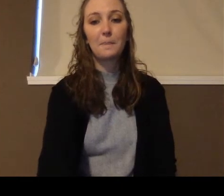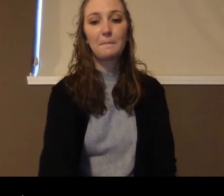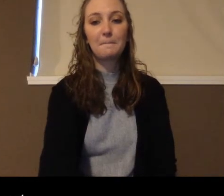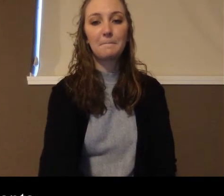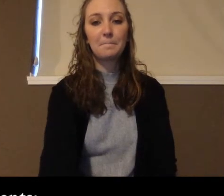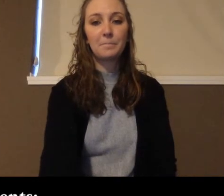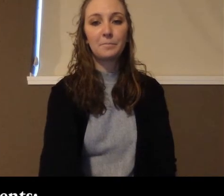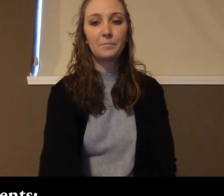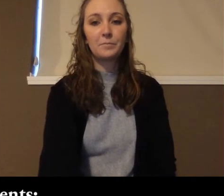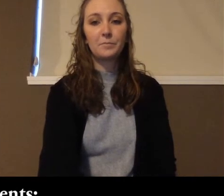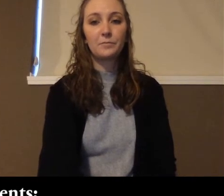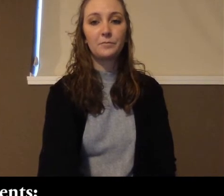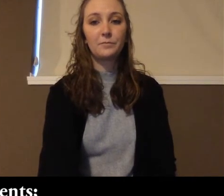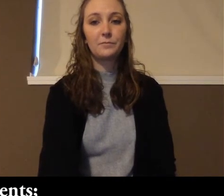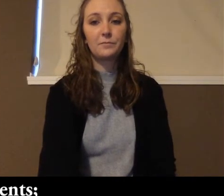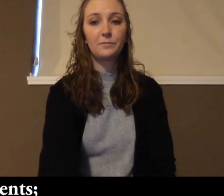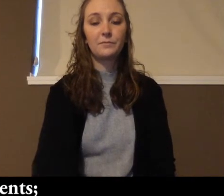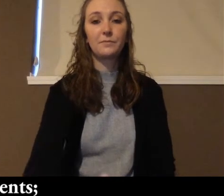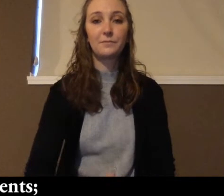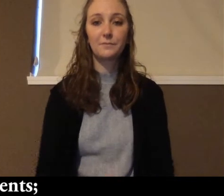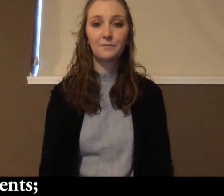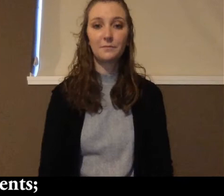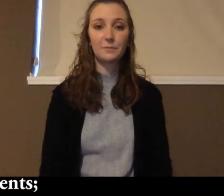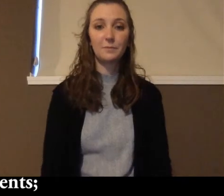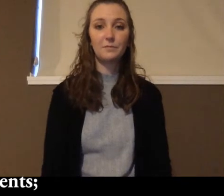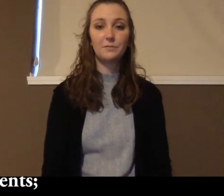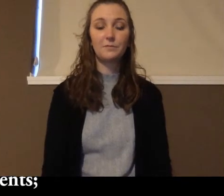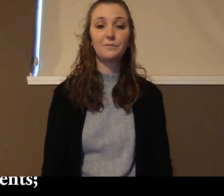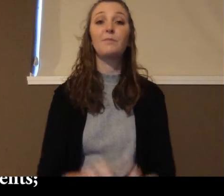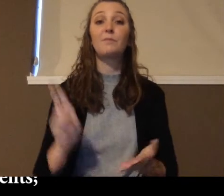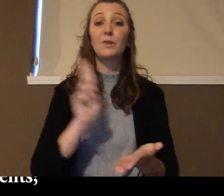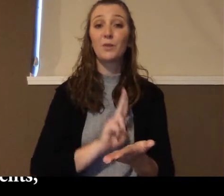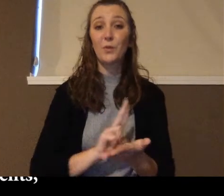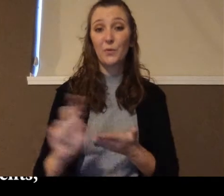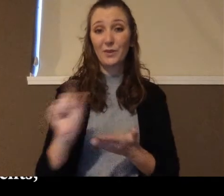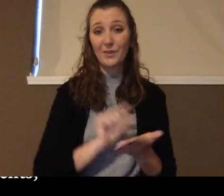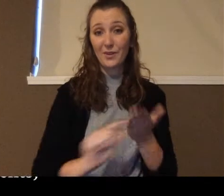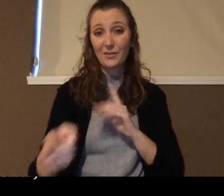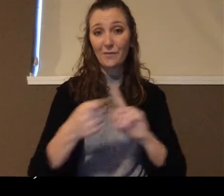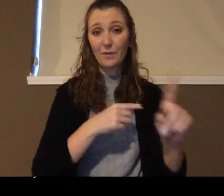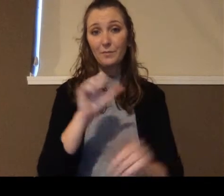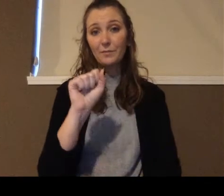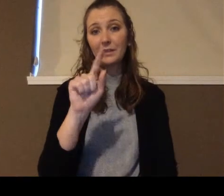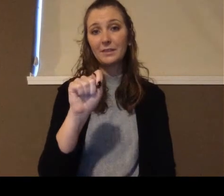commandments. By your righteousness, enliven me.